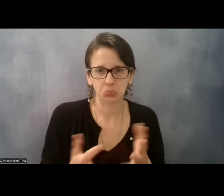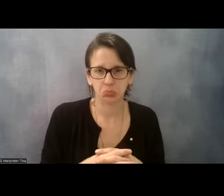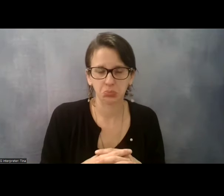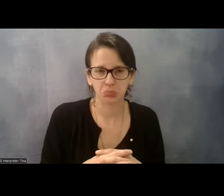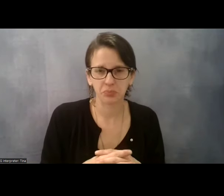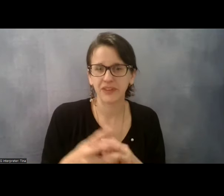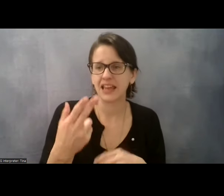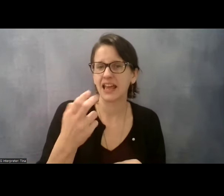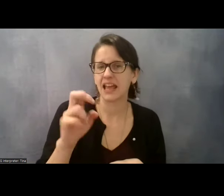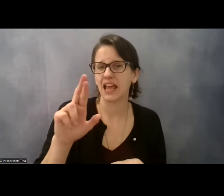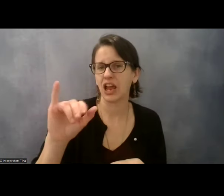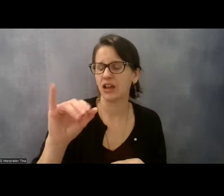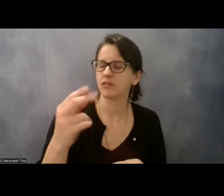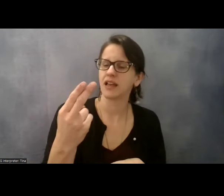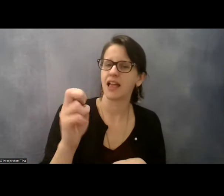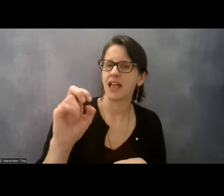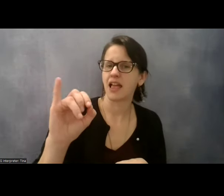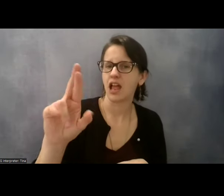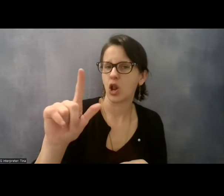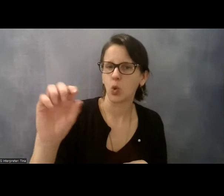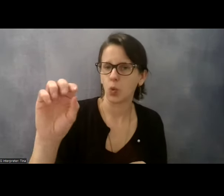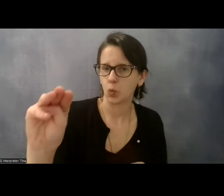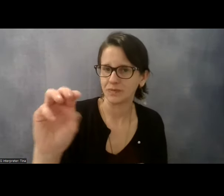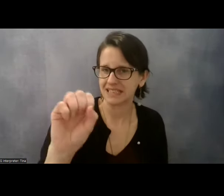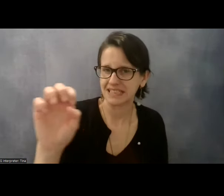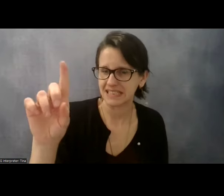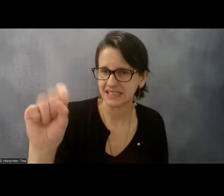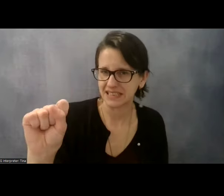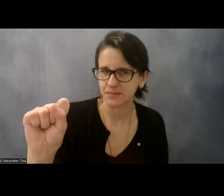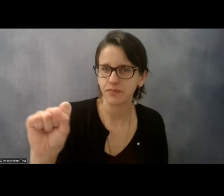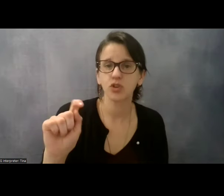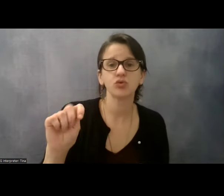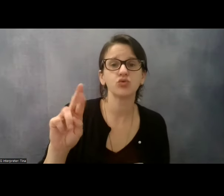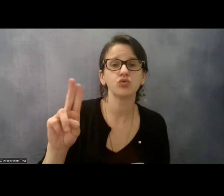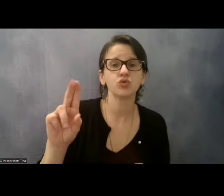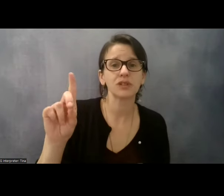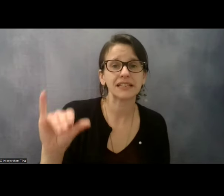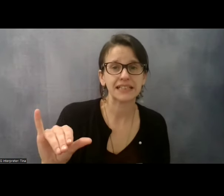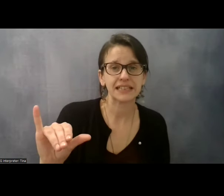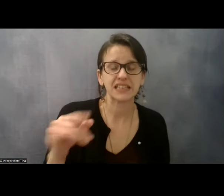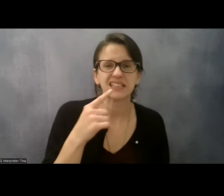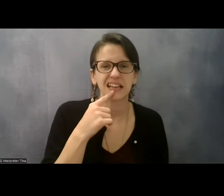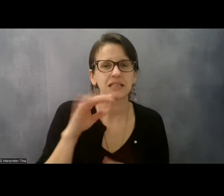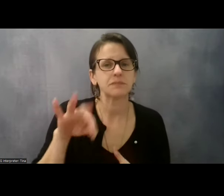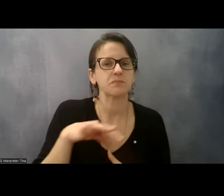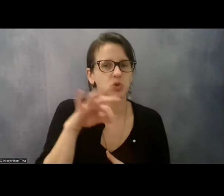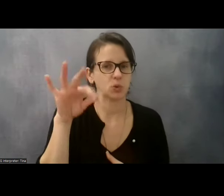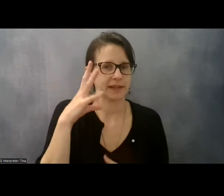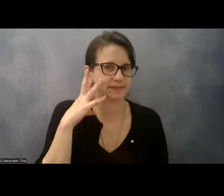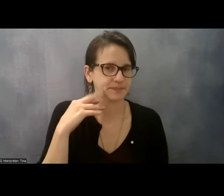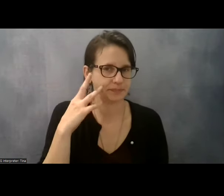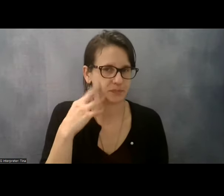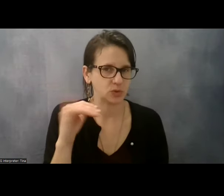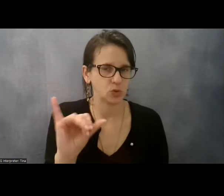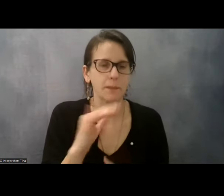Heirloom seeds. I love to see nature in action. Trudy said it's also a spiritual experience. We're hearing peaceful